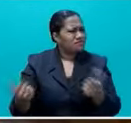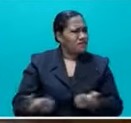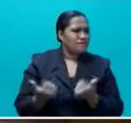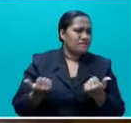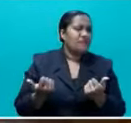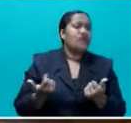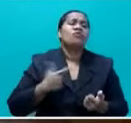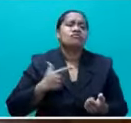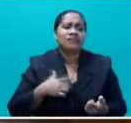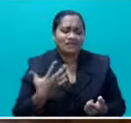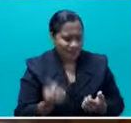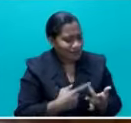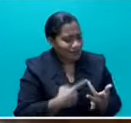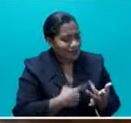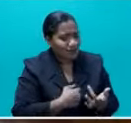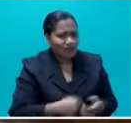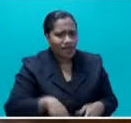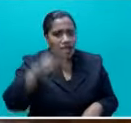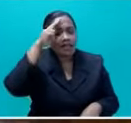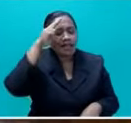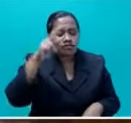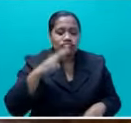have another national register?